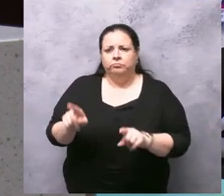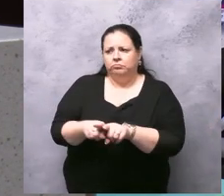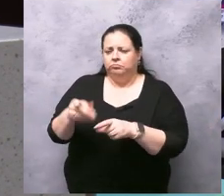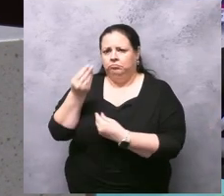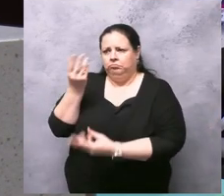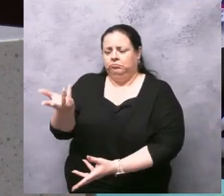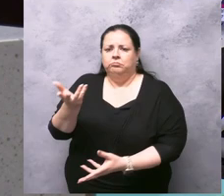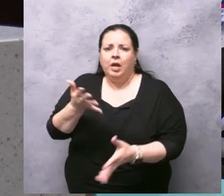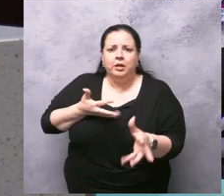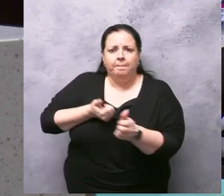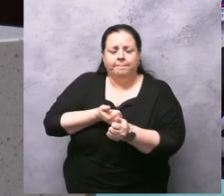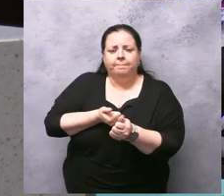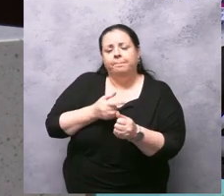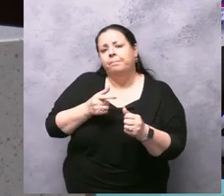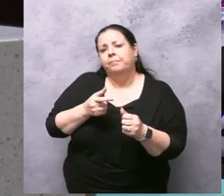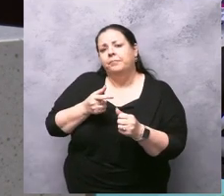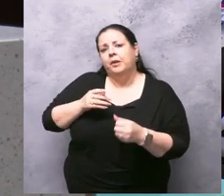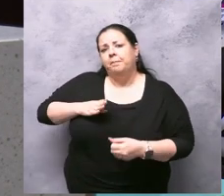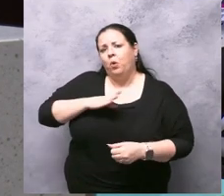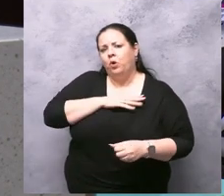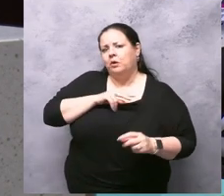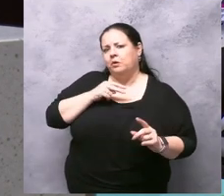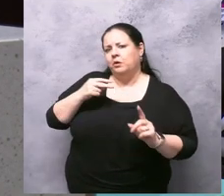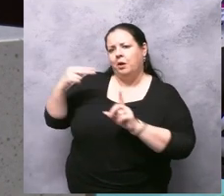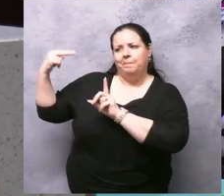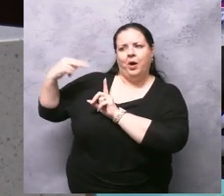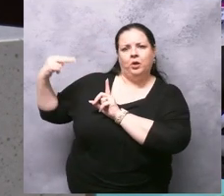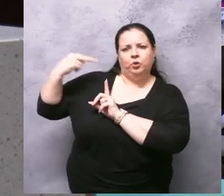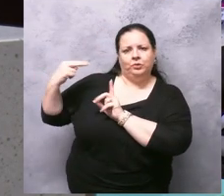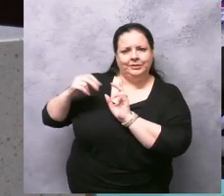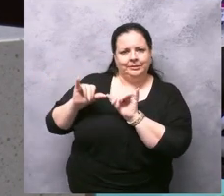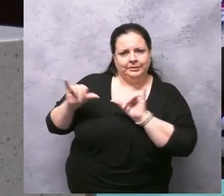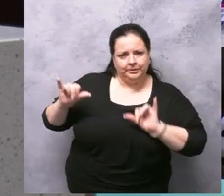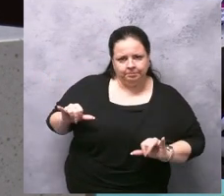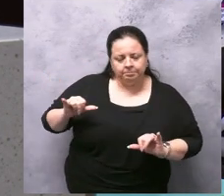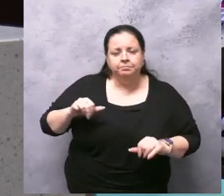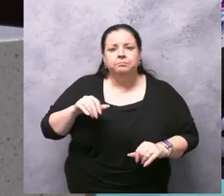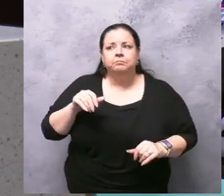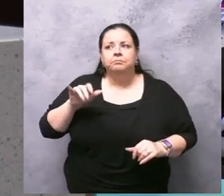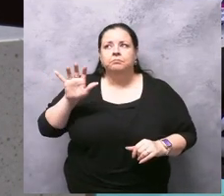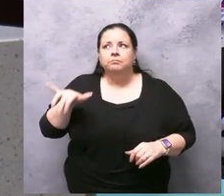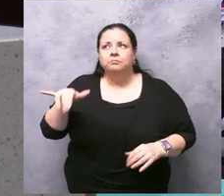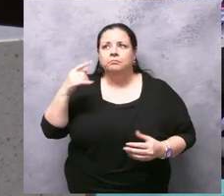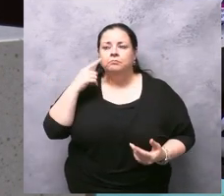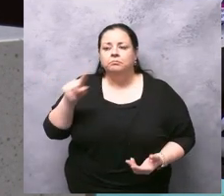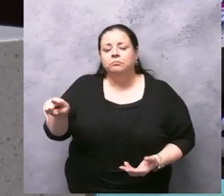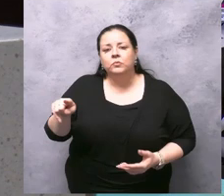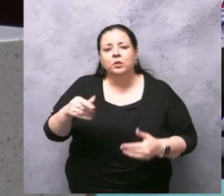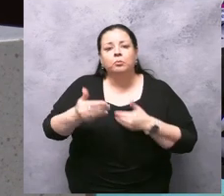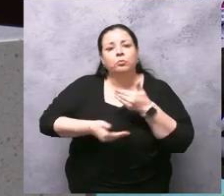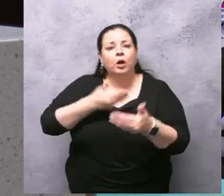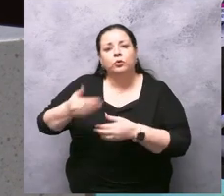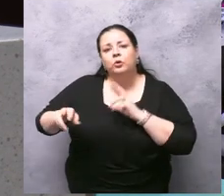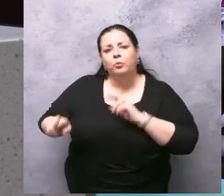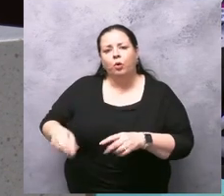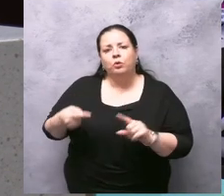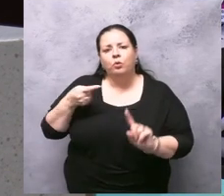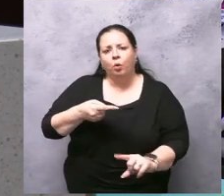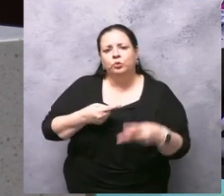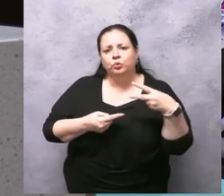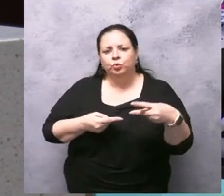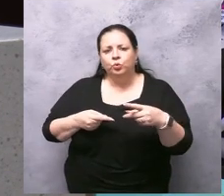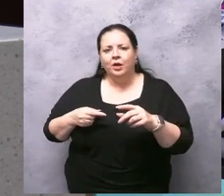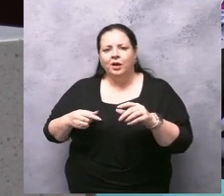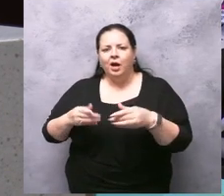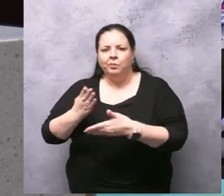talked about an update on the board monitoring system. And that was for a progress report of Goal 2, Objective 1 of the